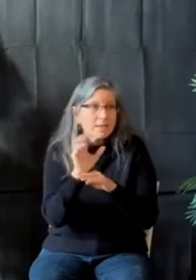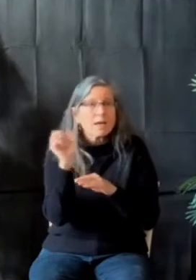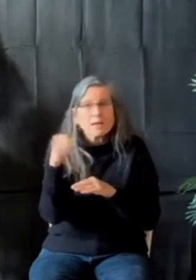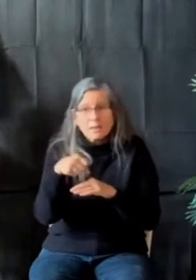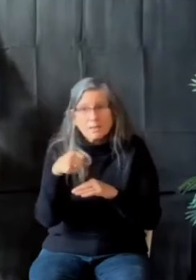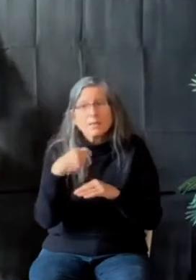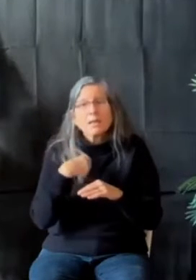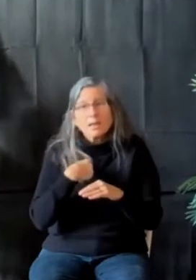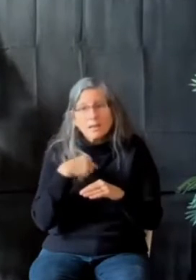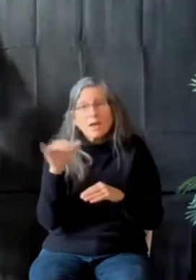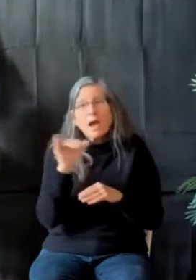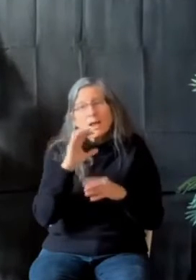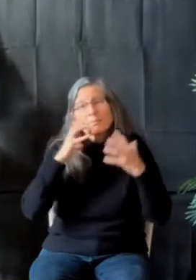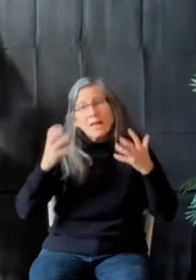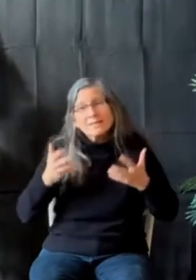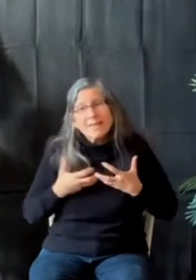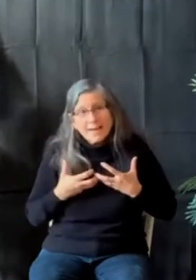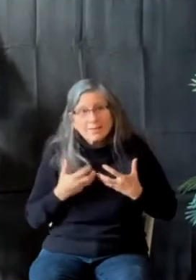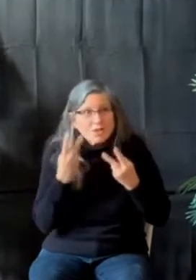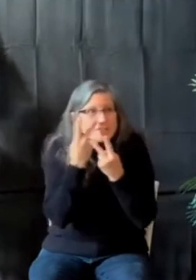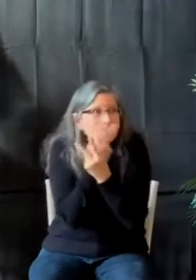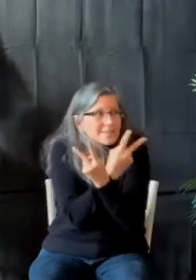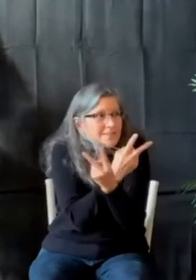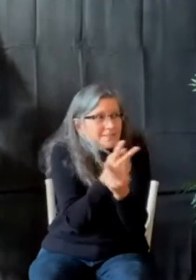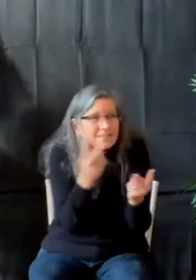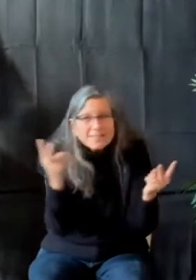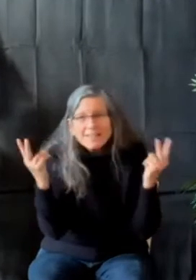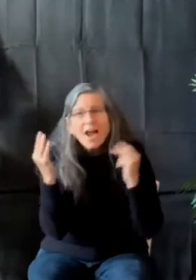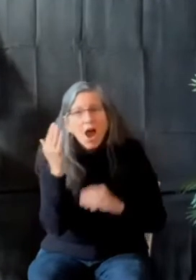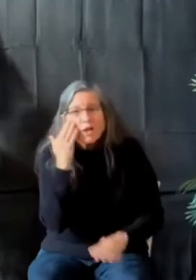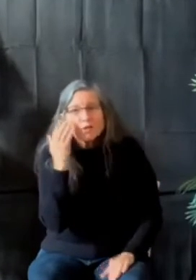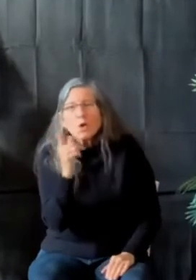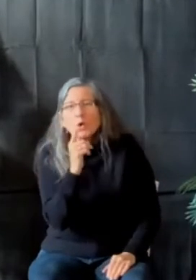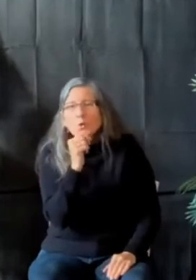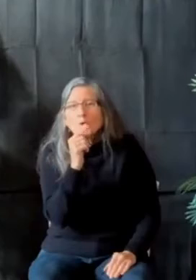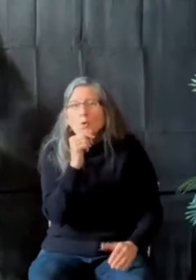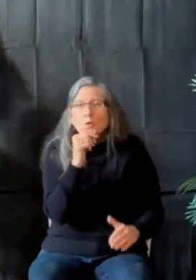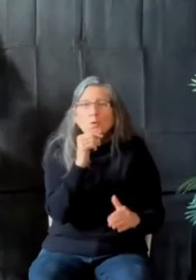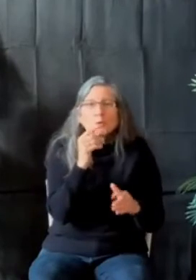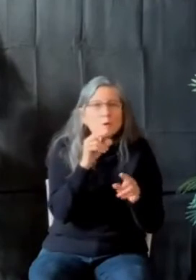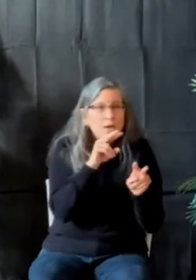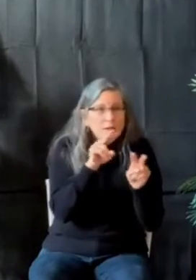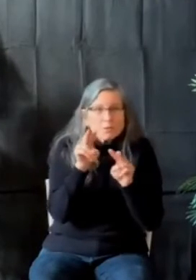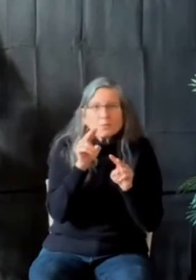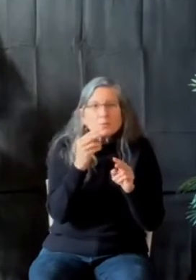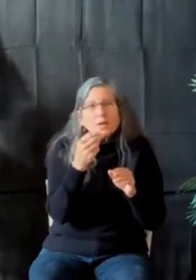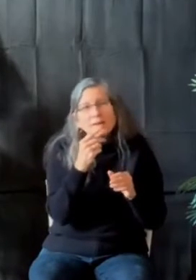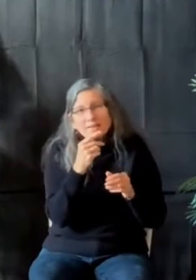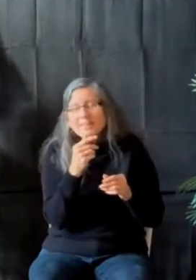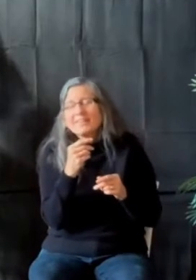Yes, I'm just like Santa Claus. I can tell who's been naughty and who's been nice.